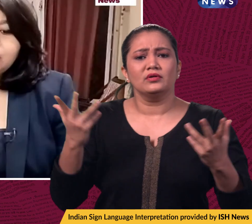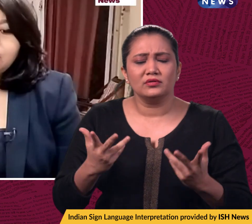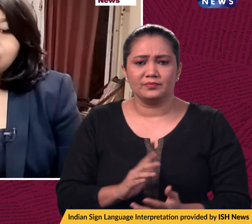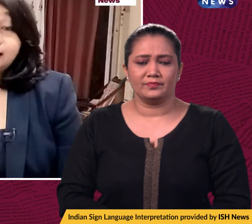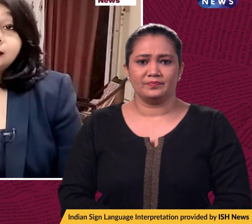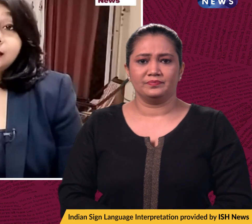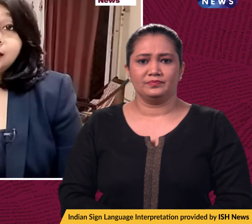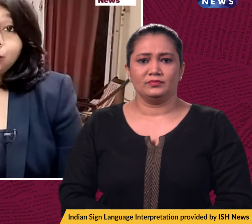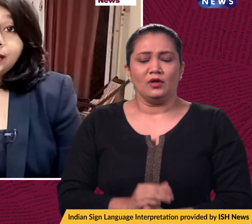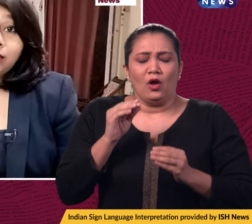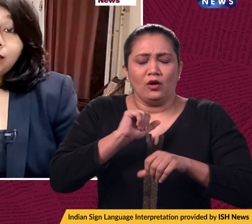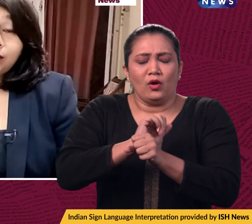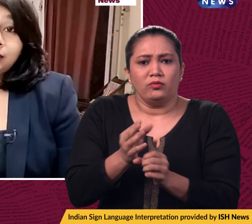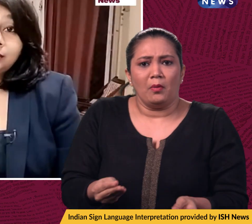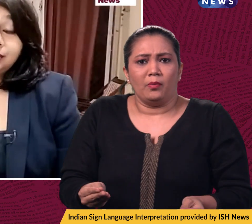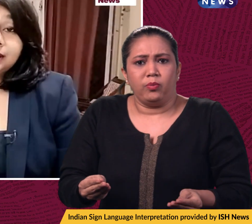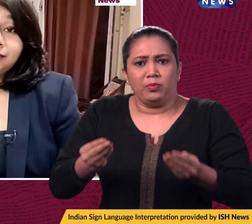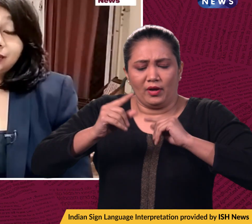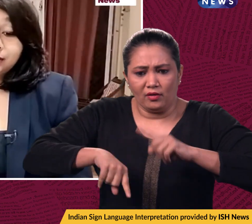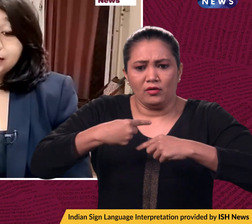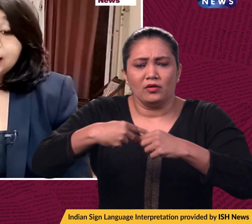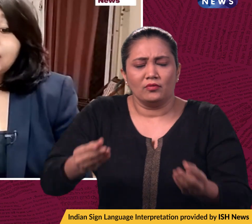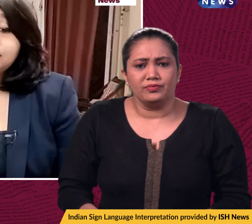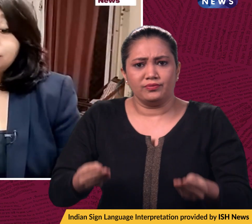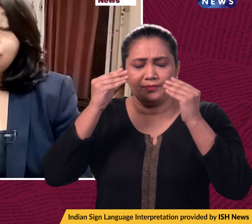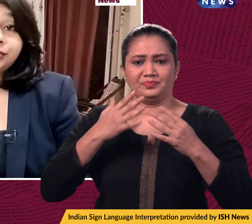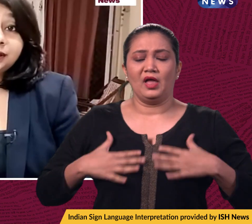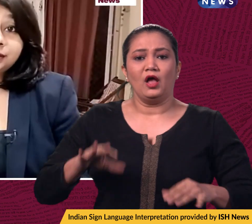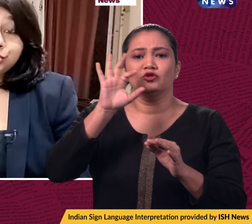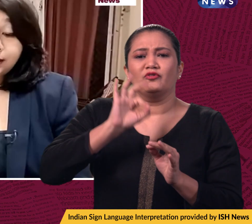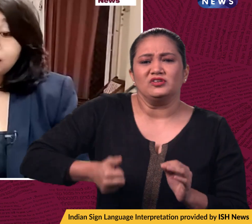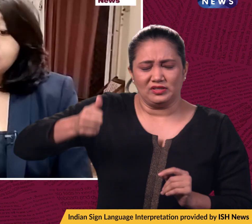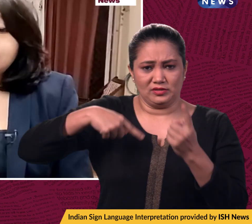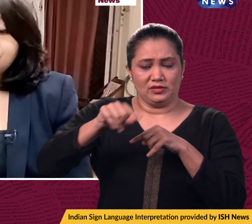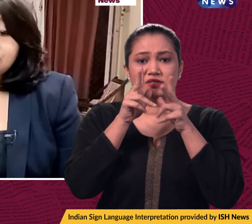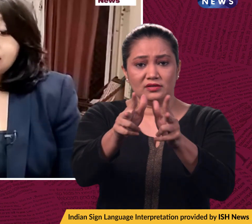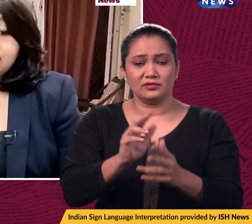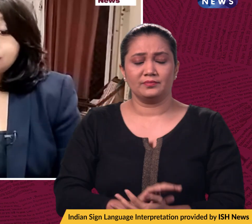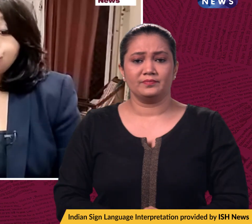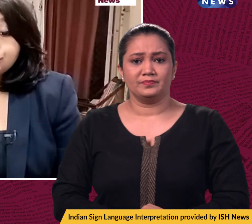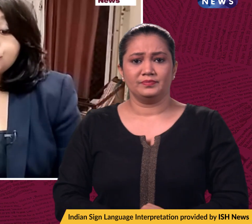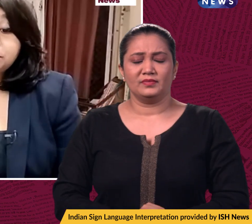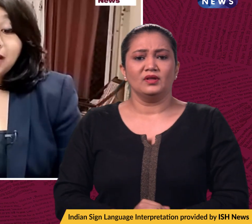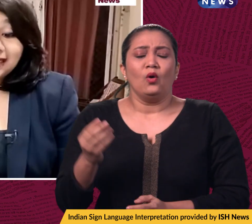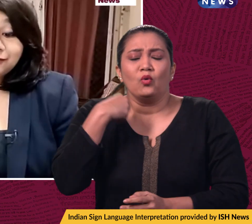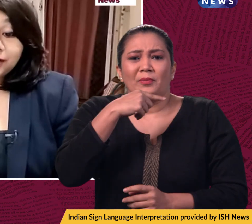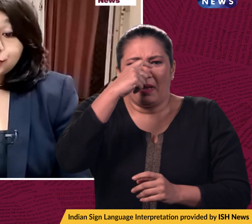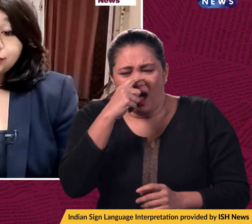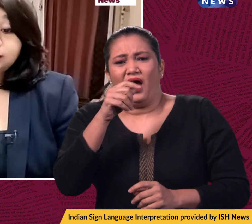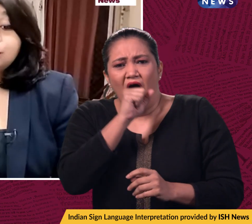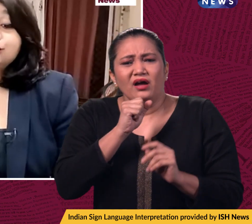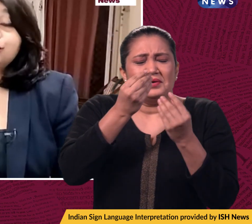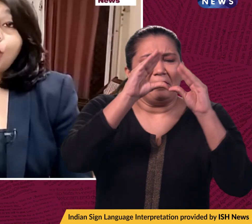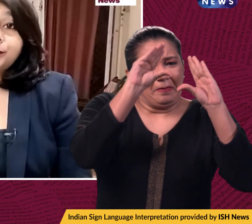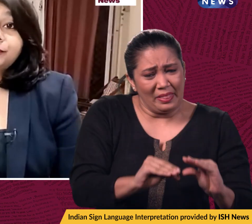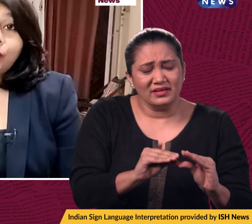COVID. Cases that are going on increasing every single day. Health authorities in China have said that those with mild